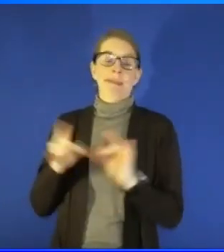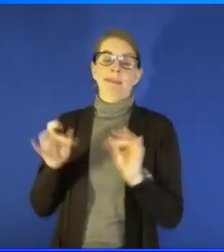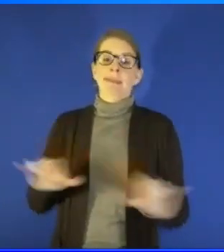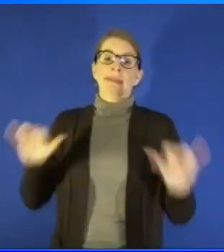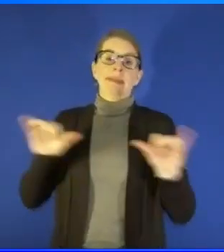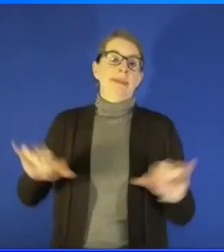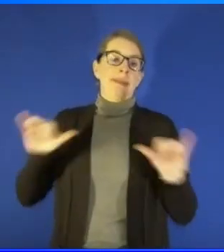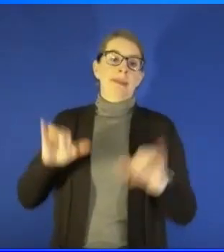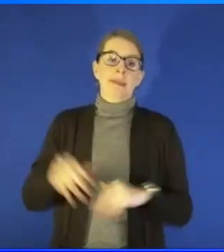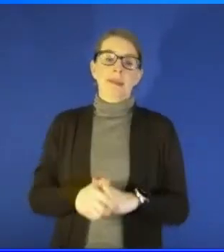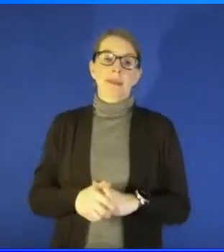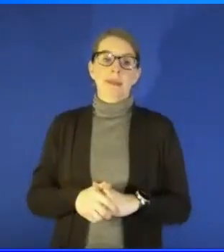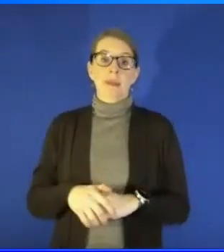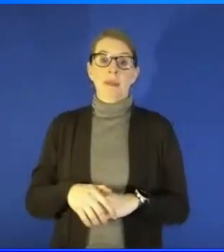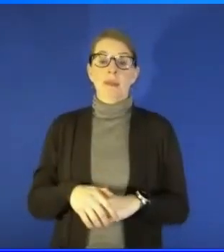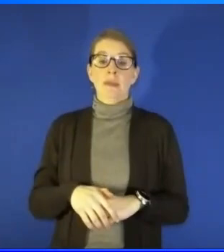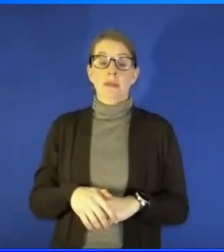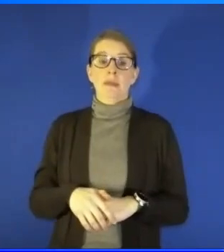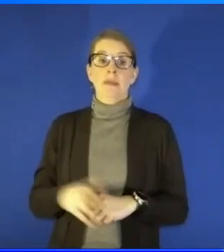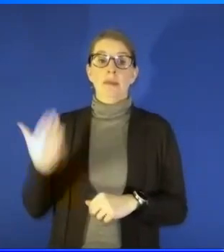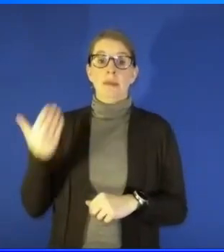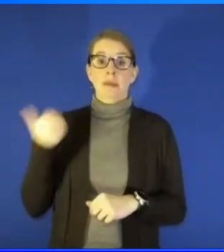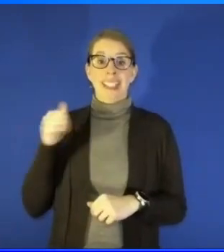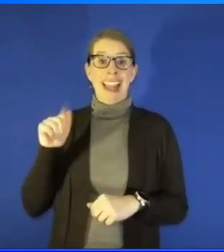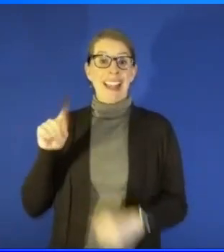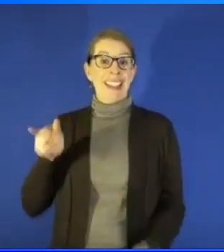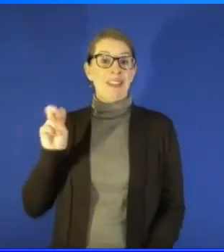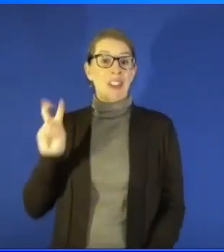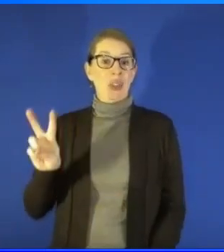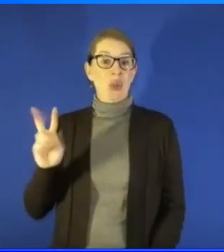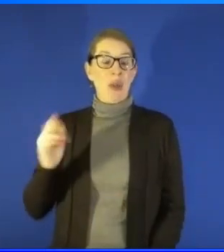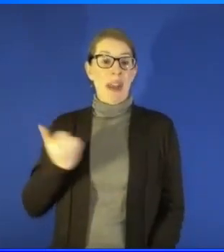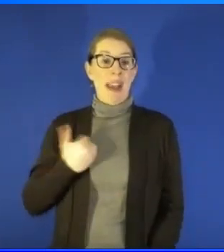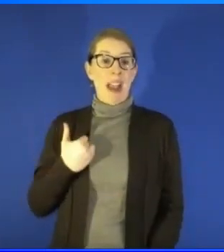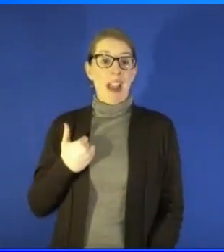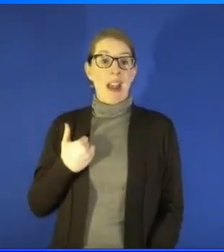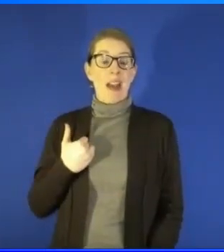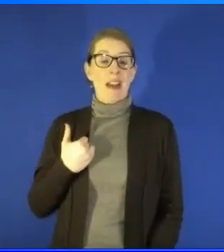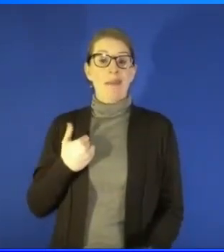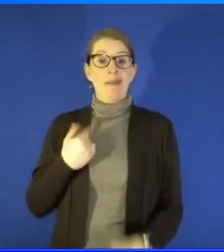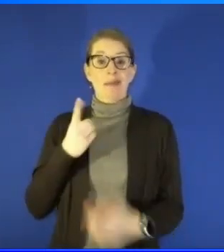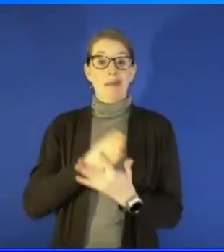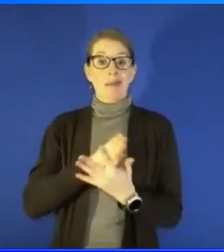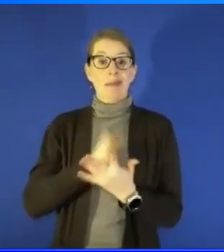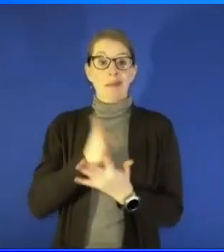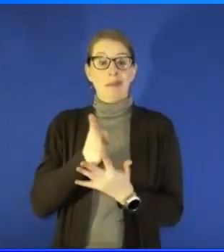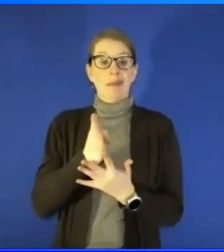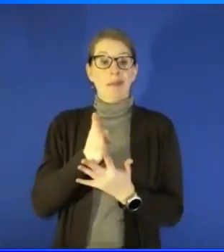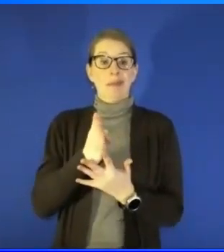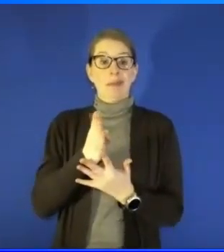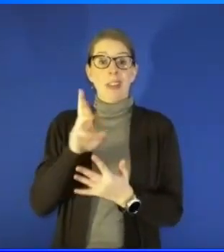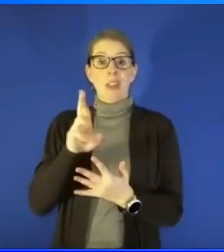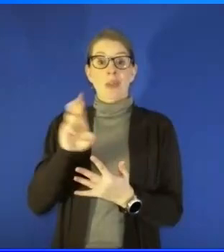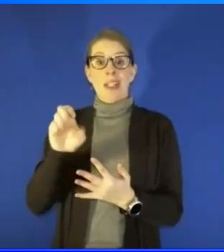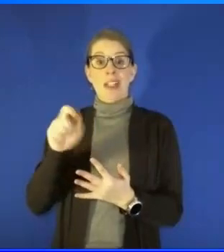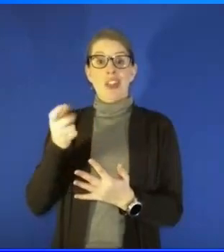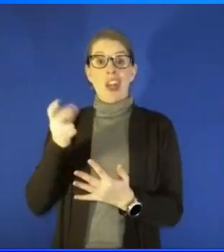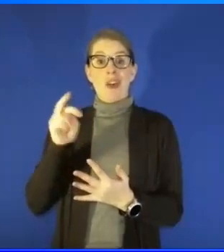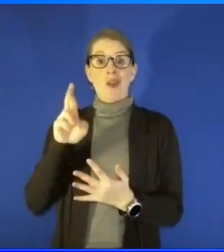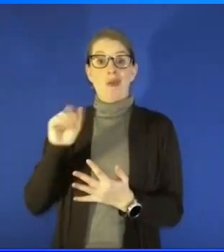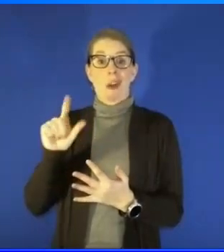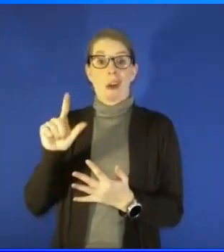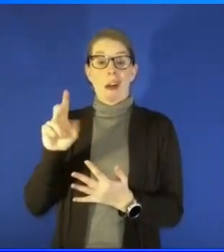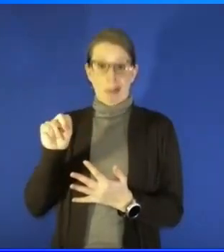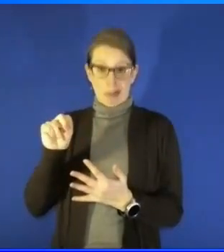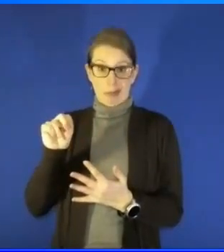we at one point in Active 2 had a arm that was using the Regeneron mixture of monoclonal